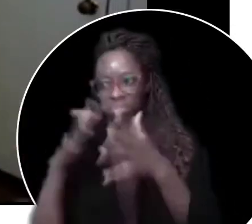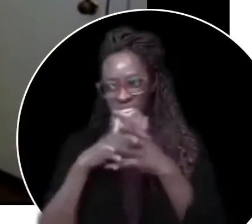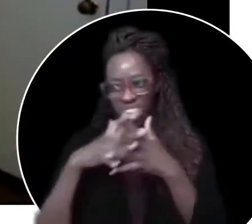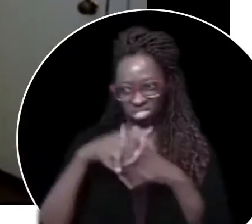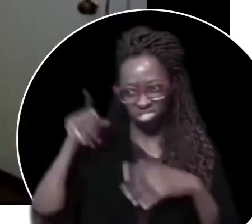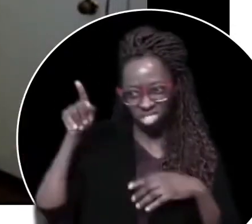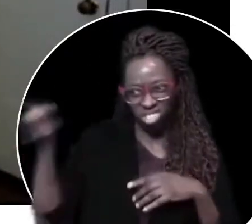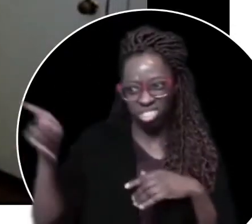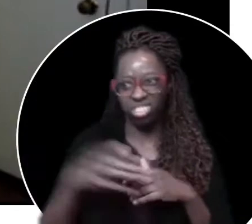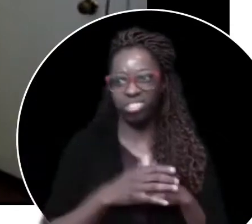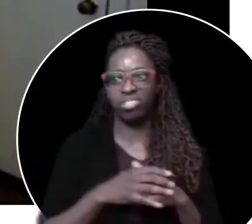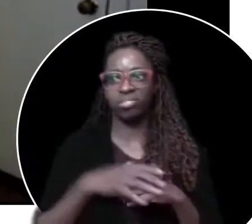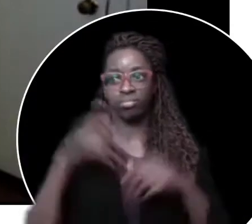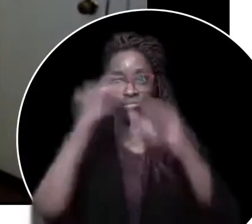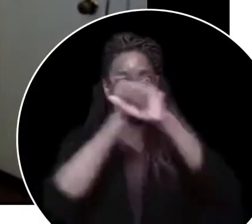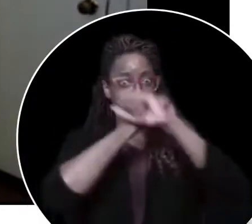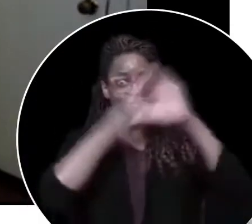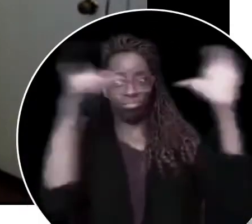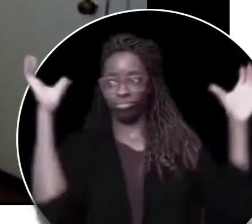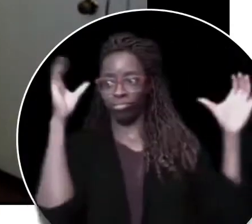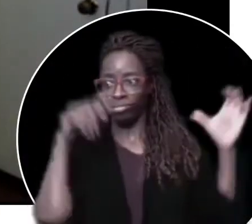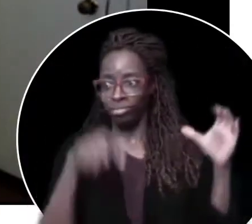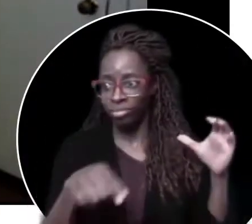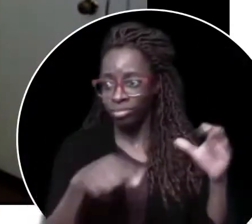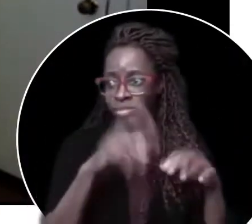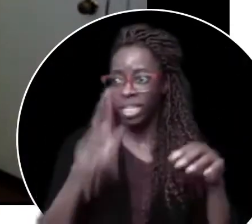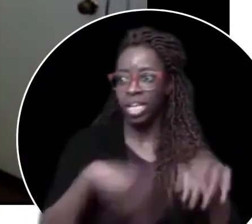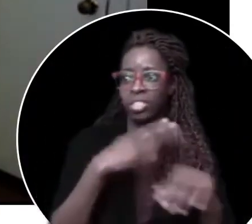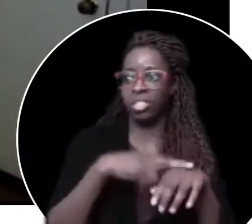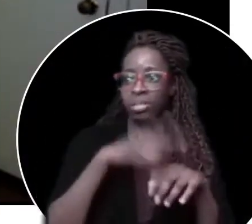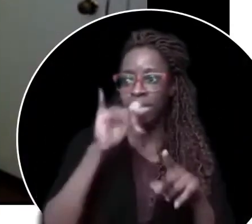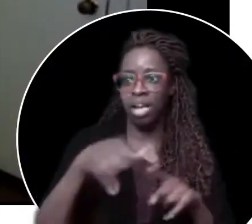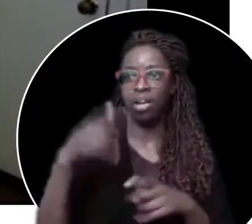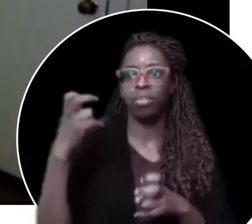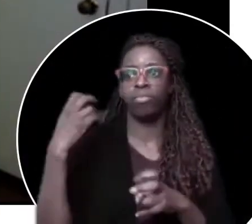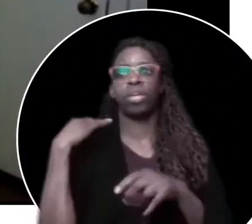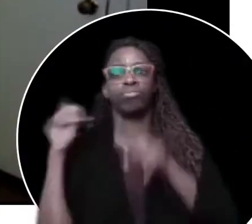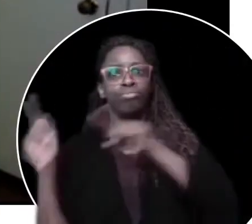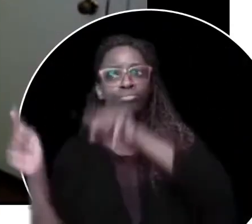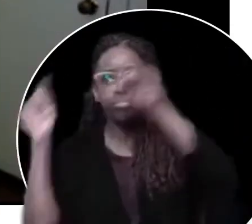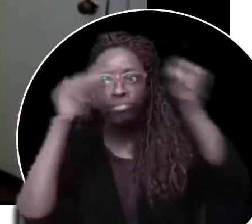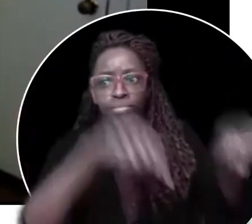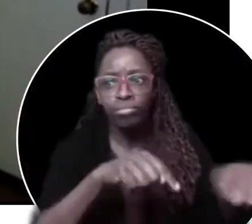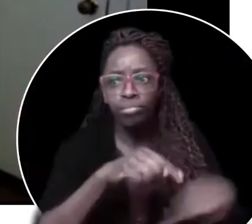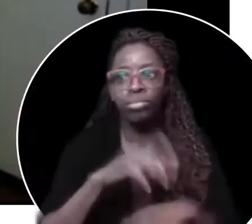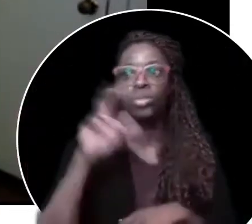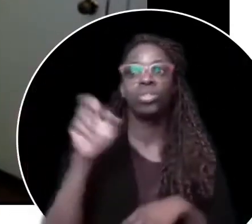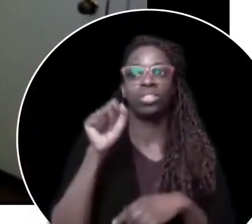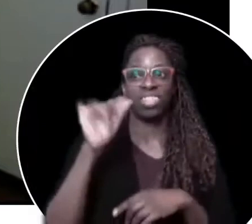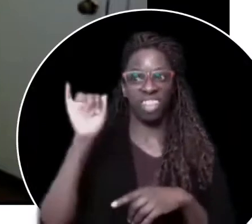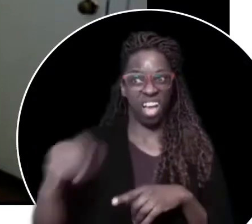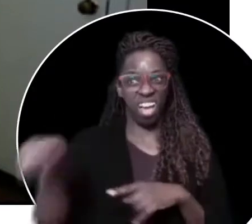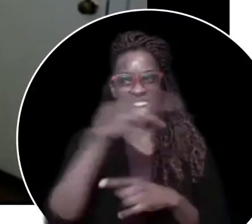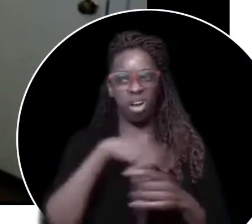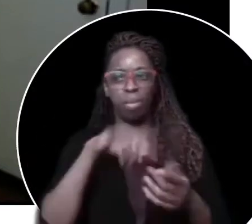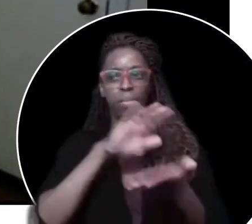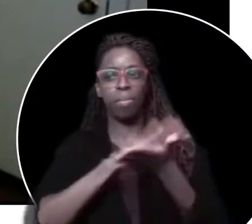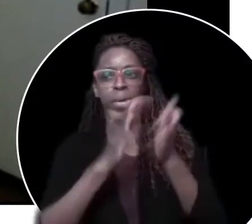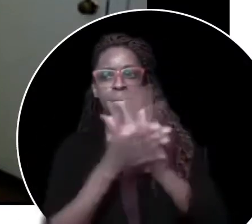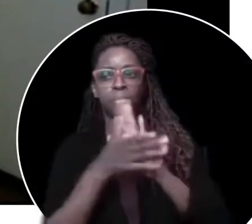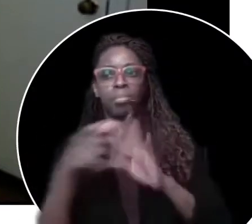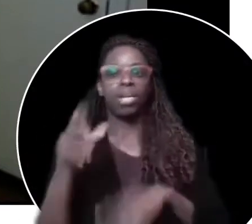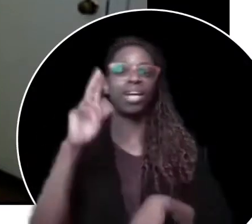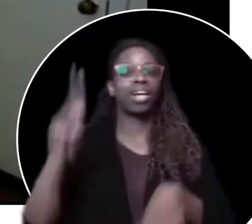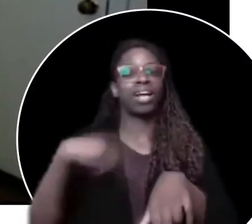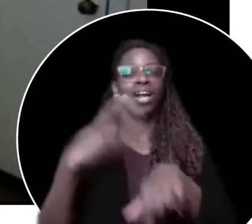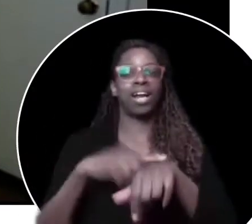immigrants voluntarily moving through space also naturalizes the formation of those borders. The national